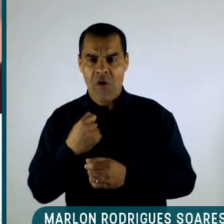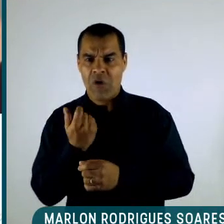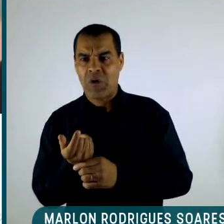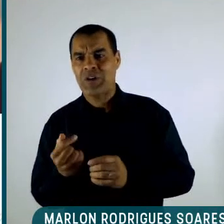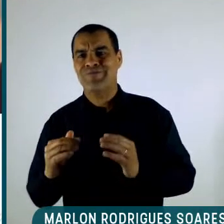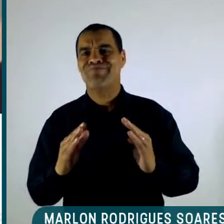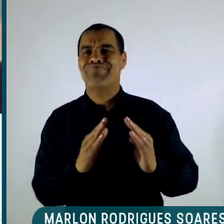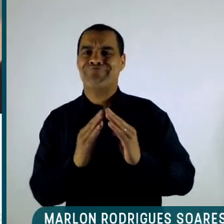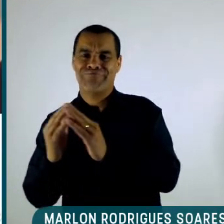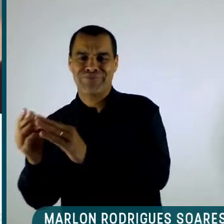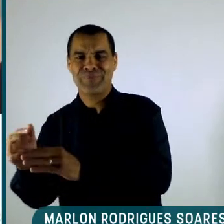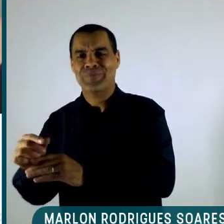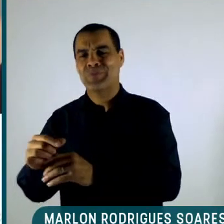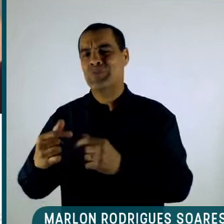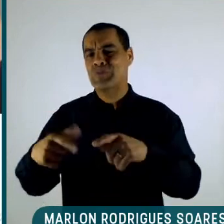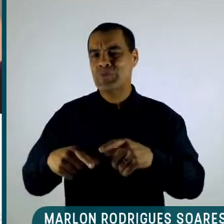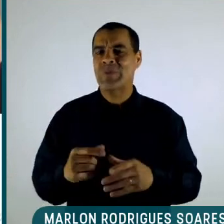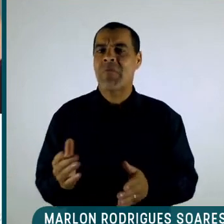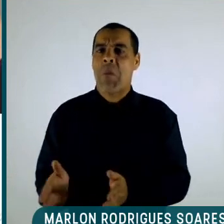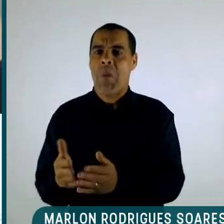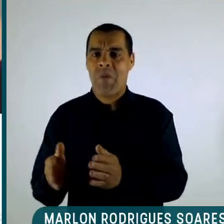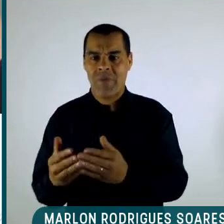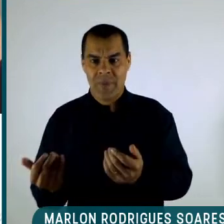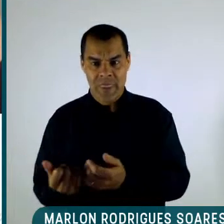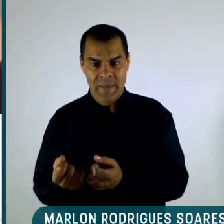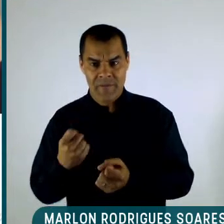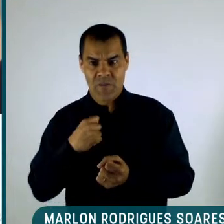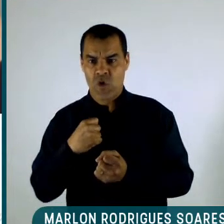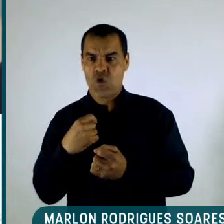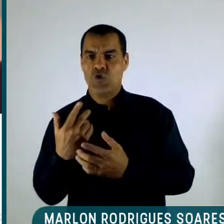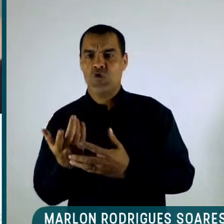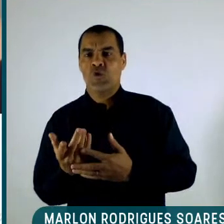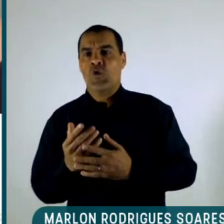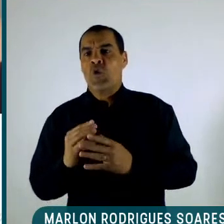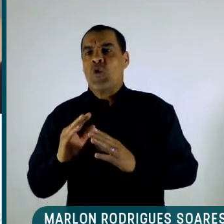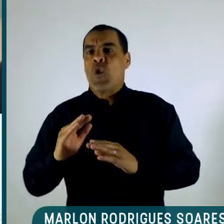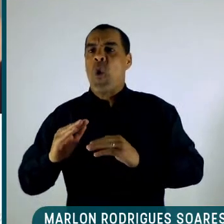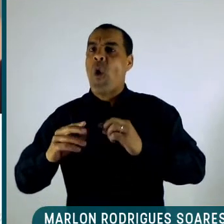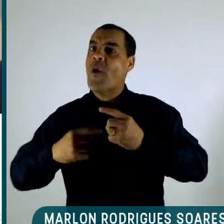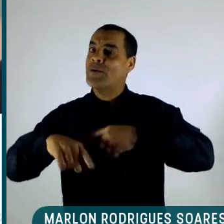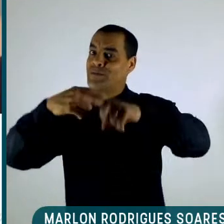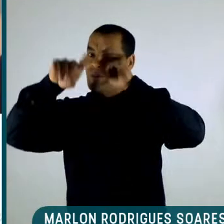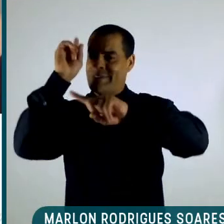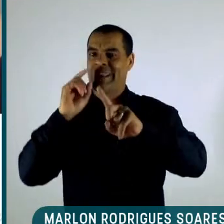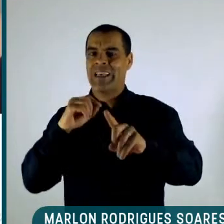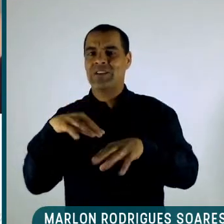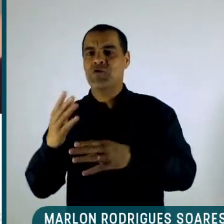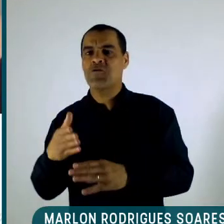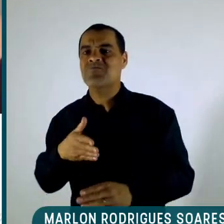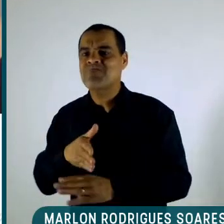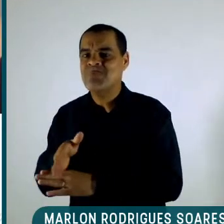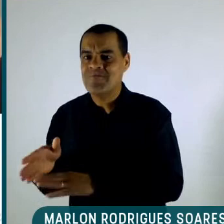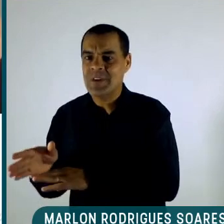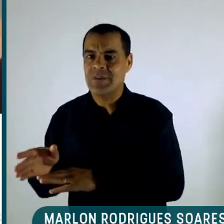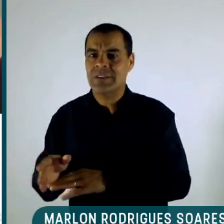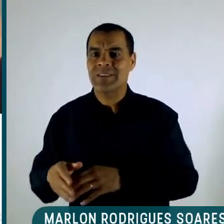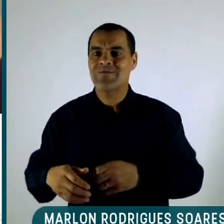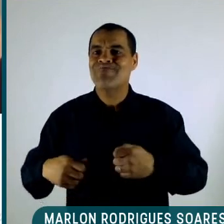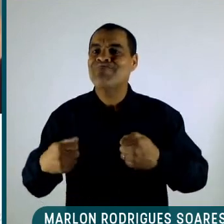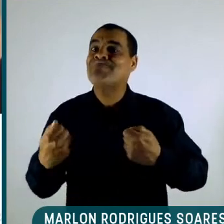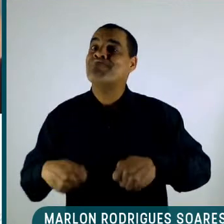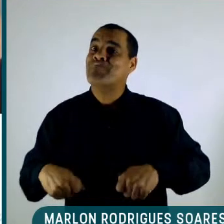It's because probably the population who's going to suffer the most with the coronavirus,